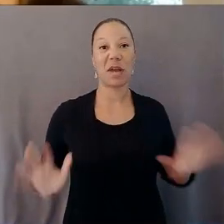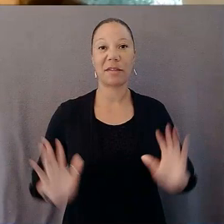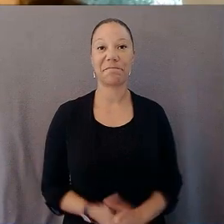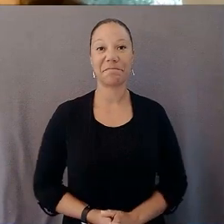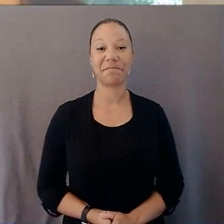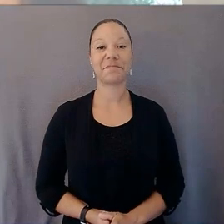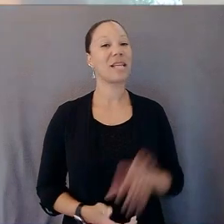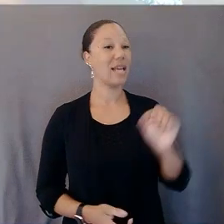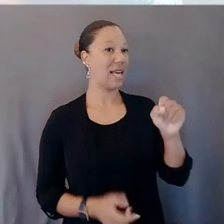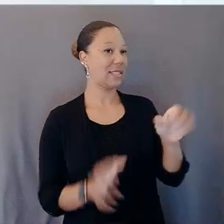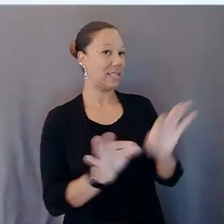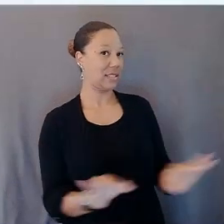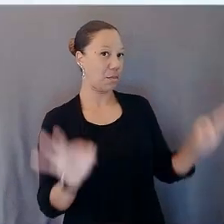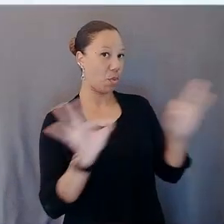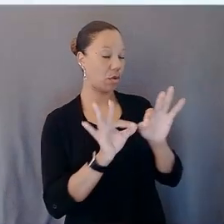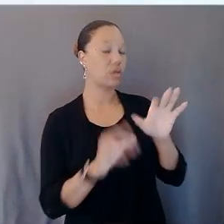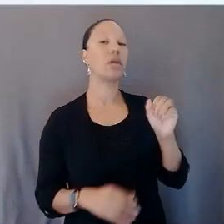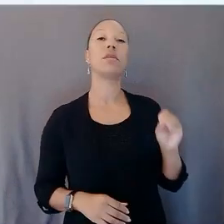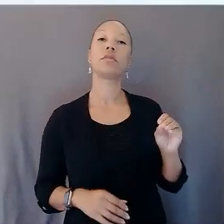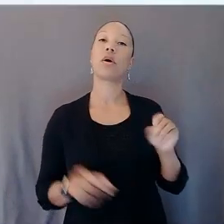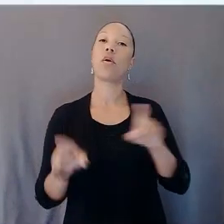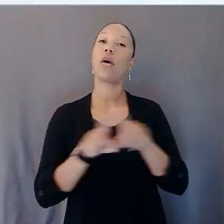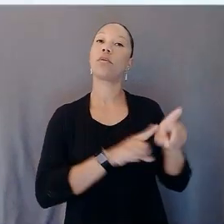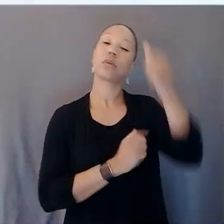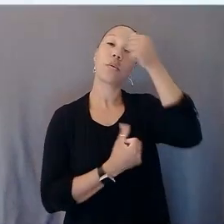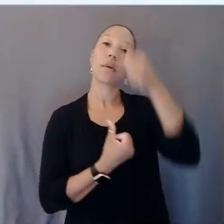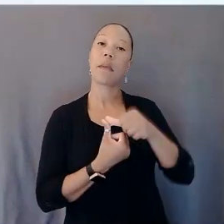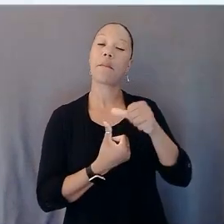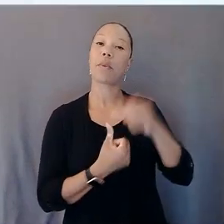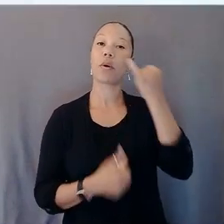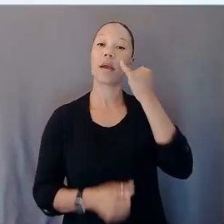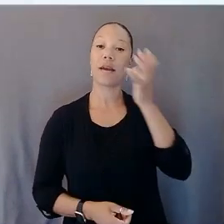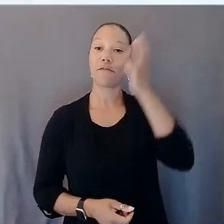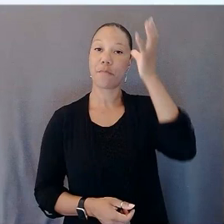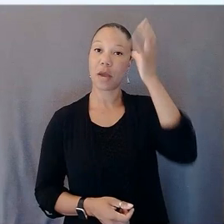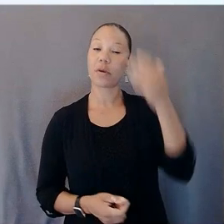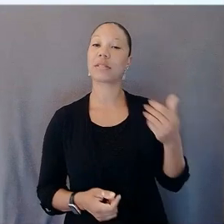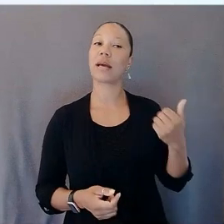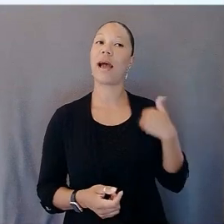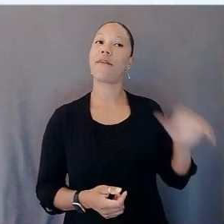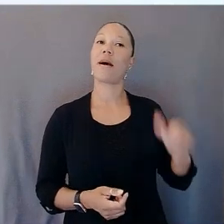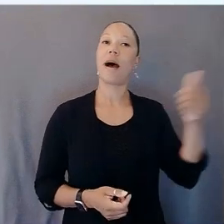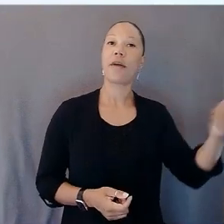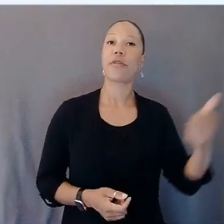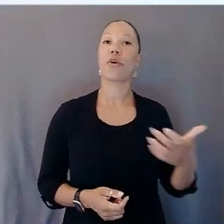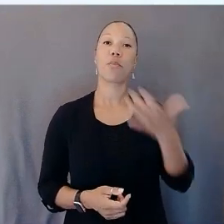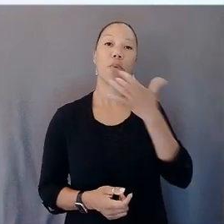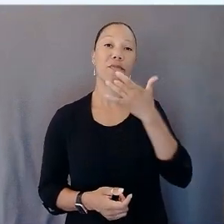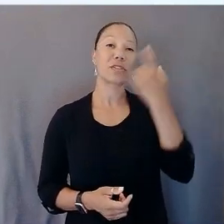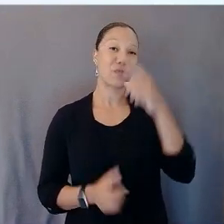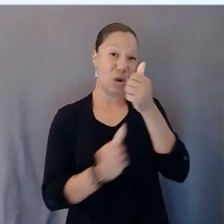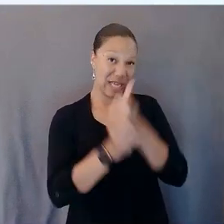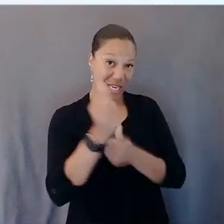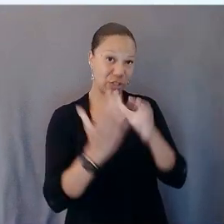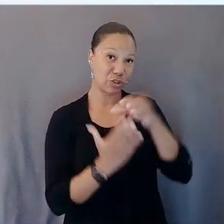very important. So one thing to remember is that if parents want different preferences per student, then they